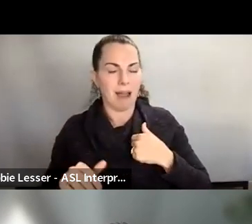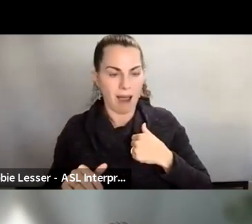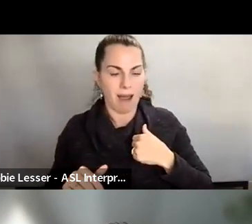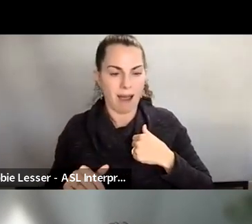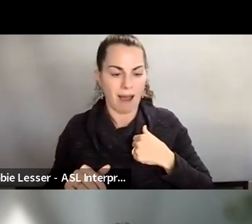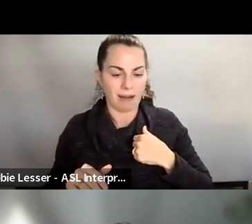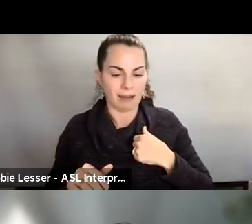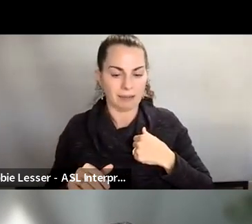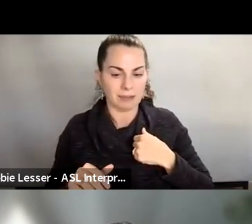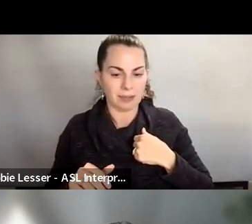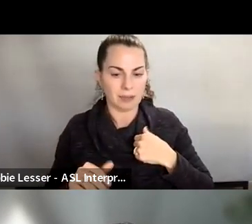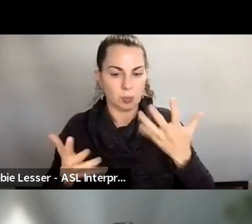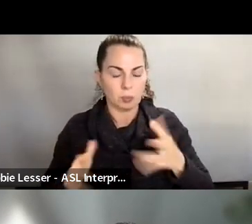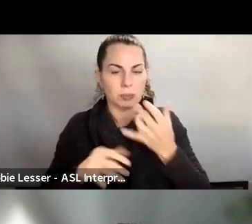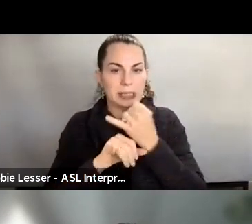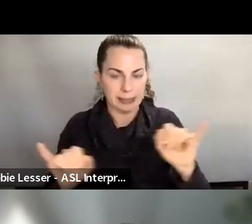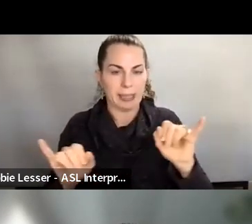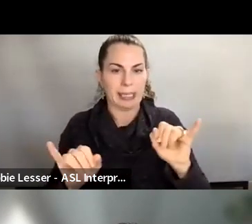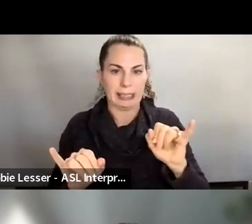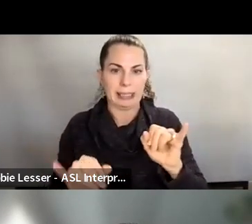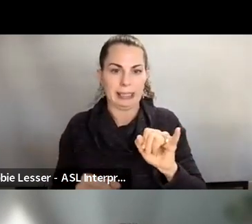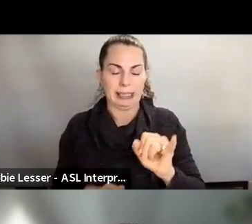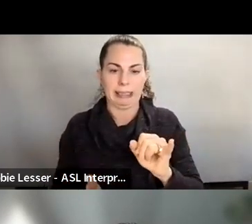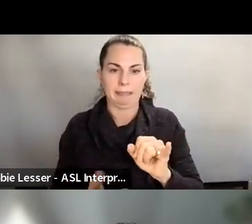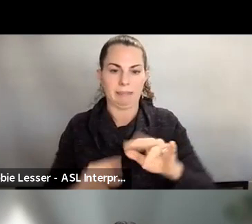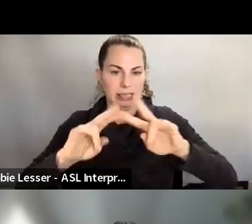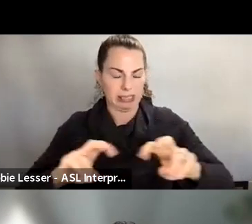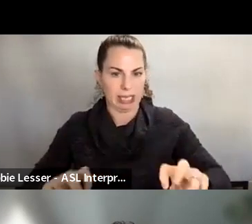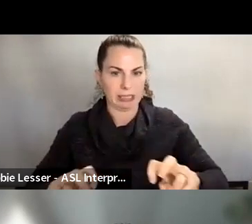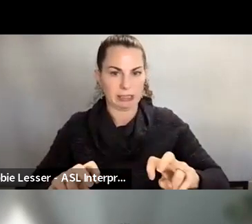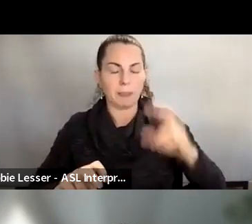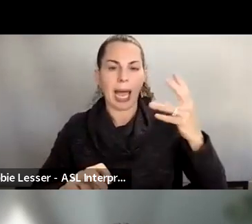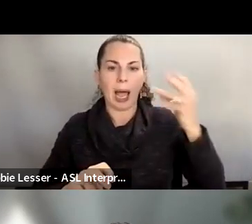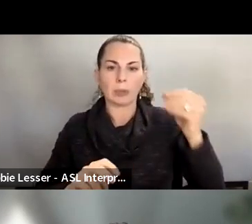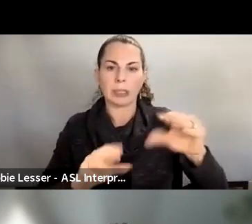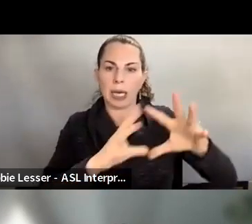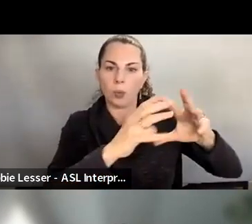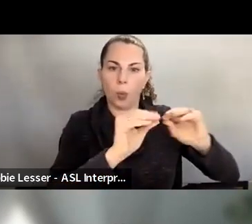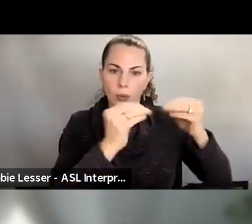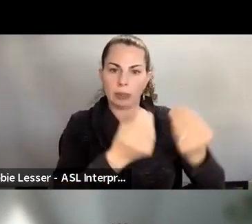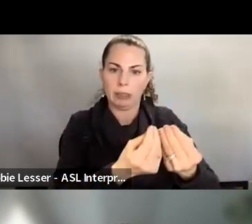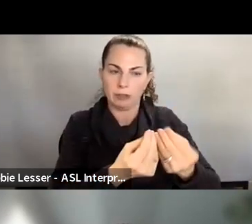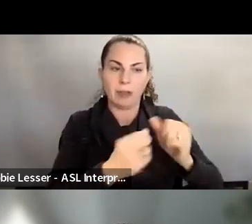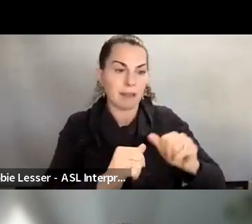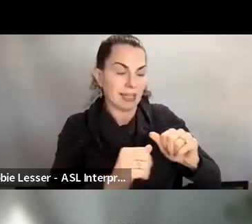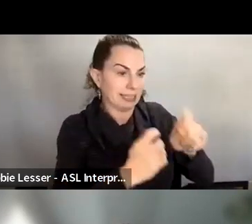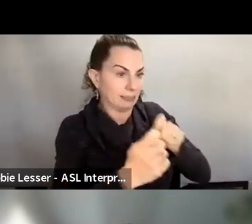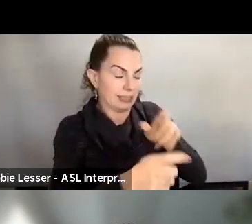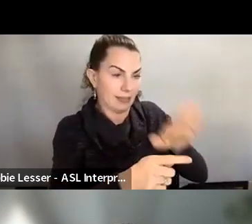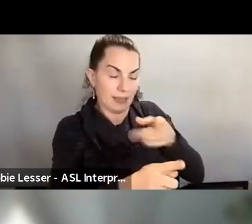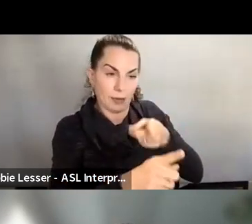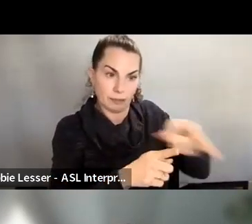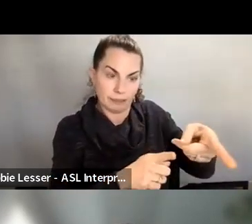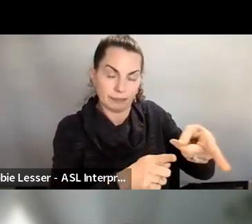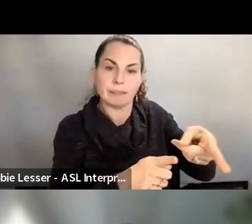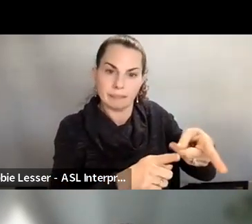independently vetted through an outside vendor that does nothing but assess bilingual clinical fluency. And our score had to be